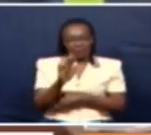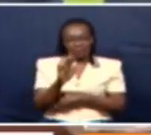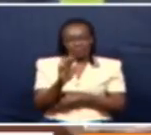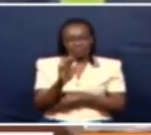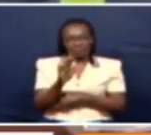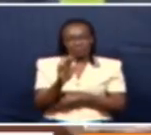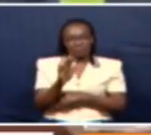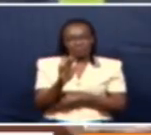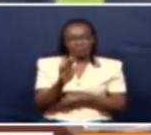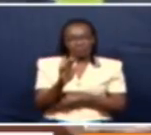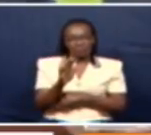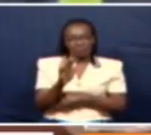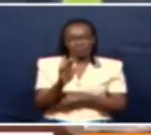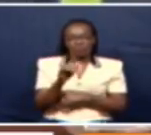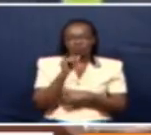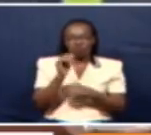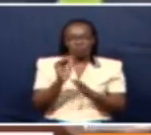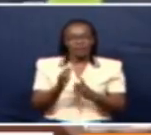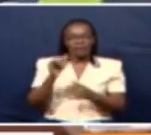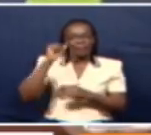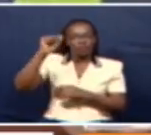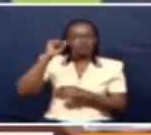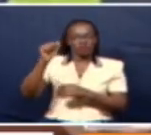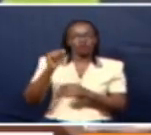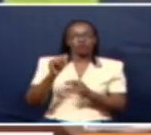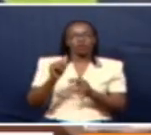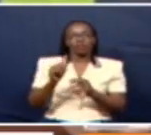despite the political outcomes.